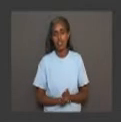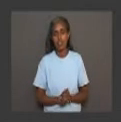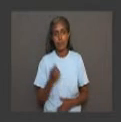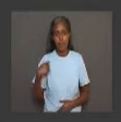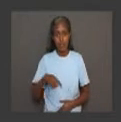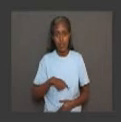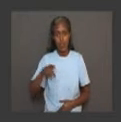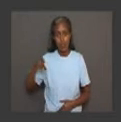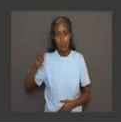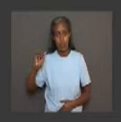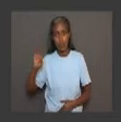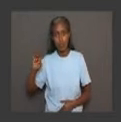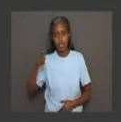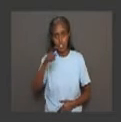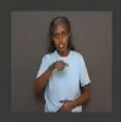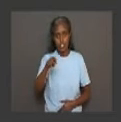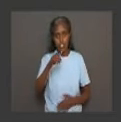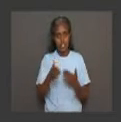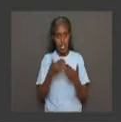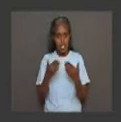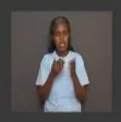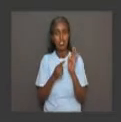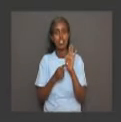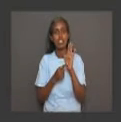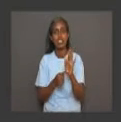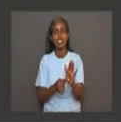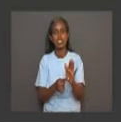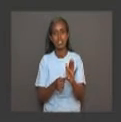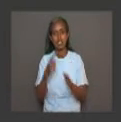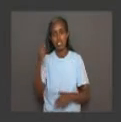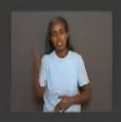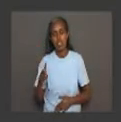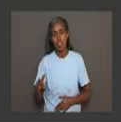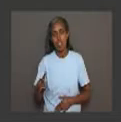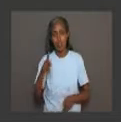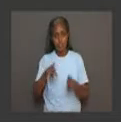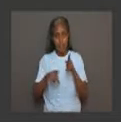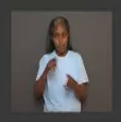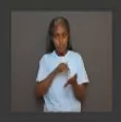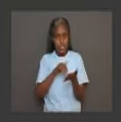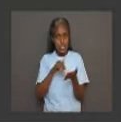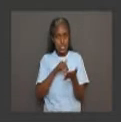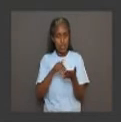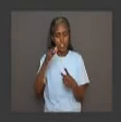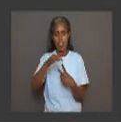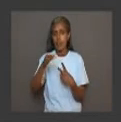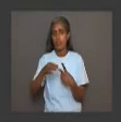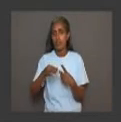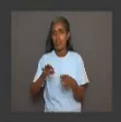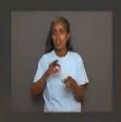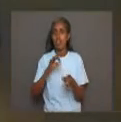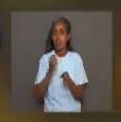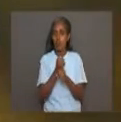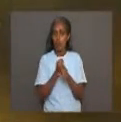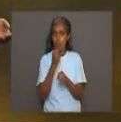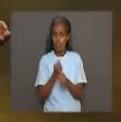Our pie chart easily illustrates that half the people surveyed prefer coffee.